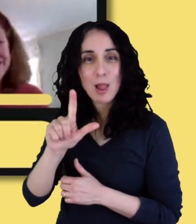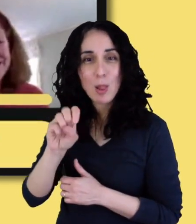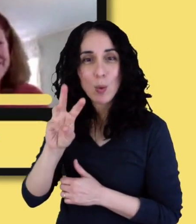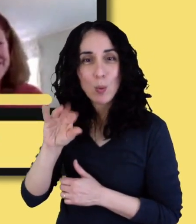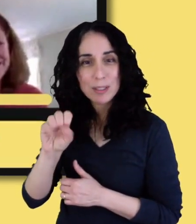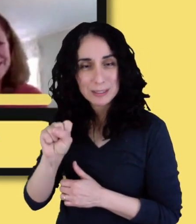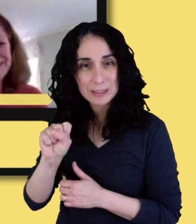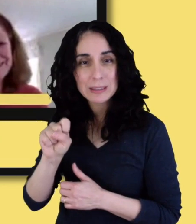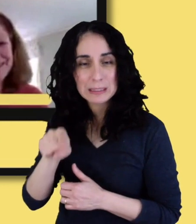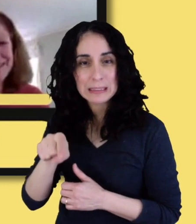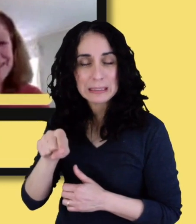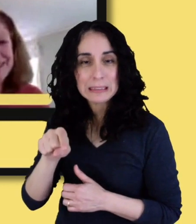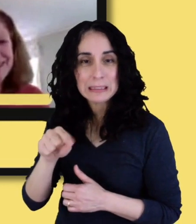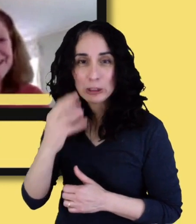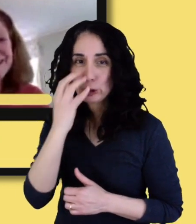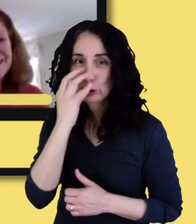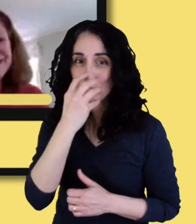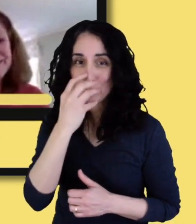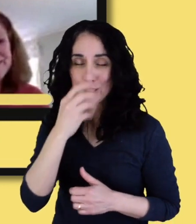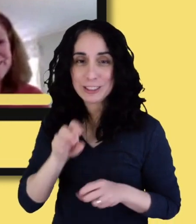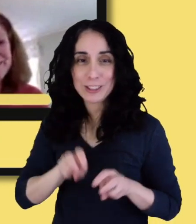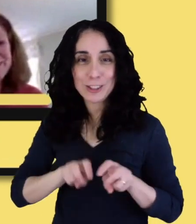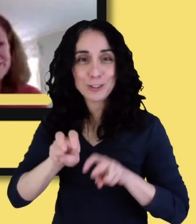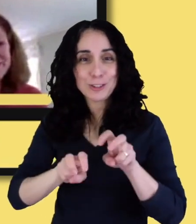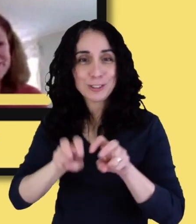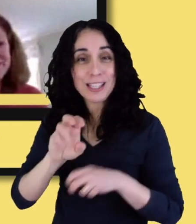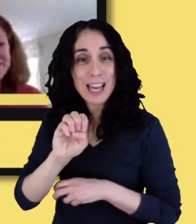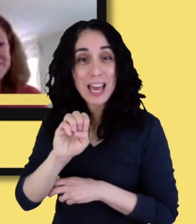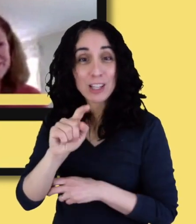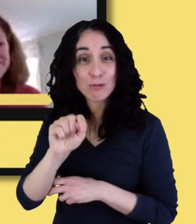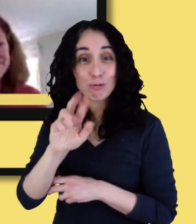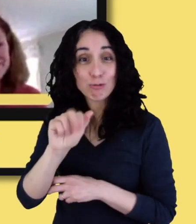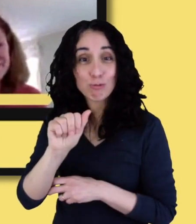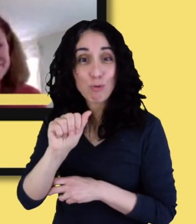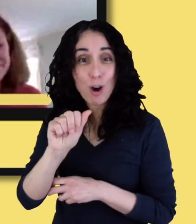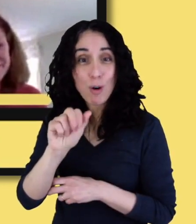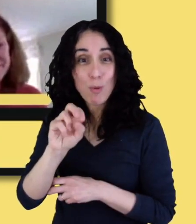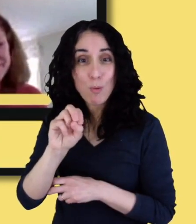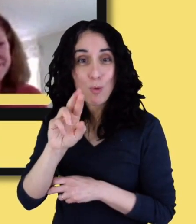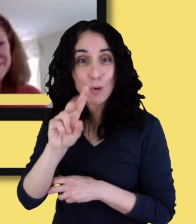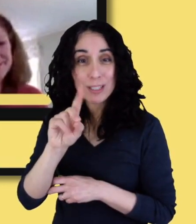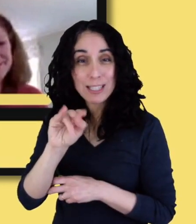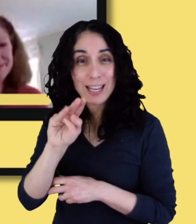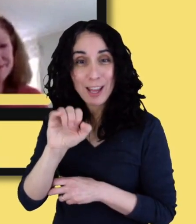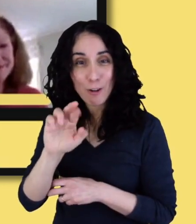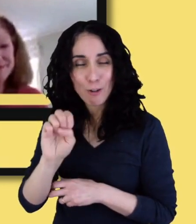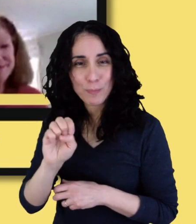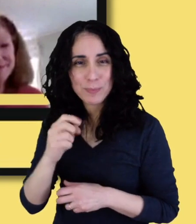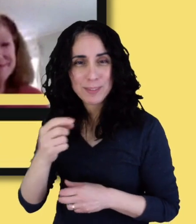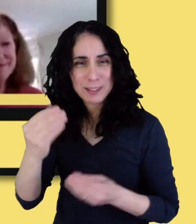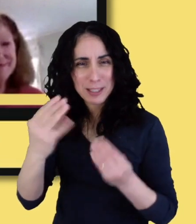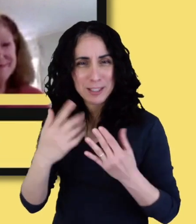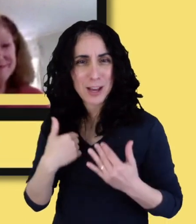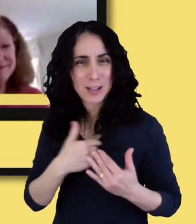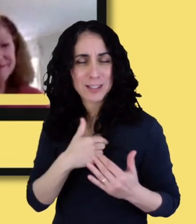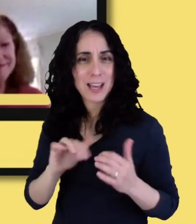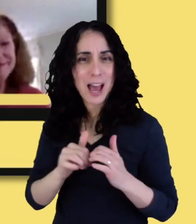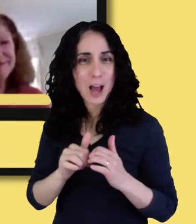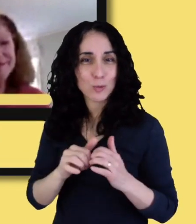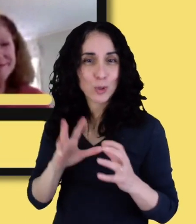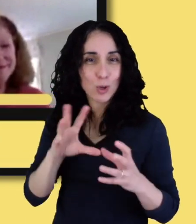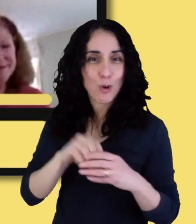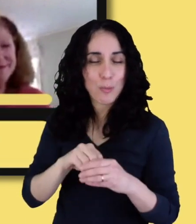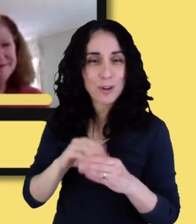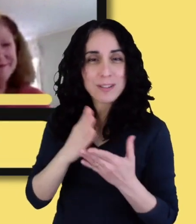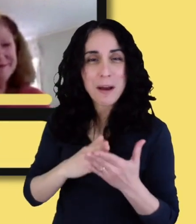circus extraordinaire who's going to teach us some circus activity and how to incorporate that stuff at home with your children. So we